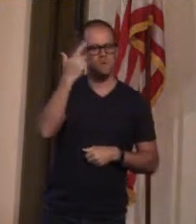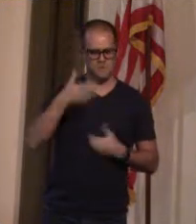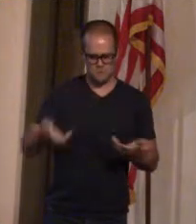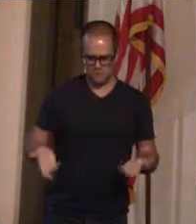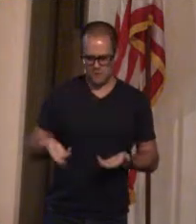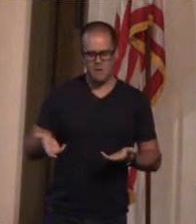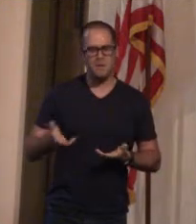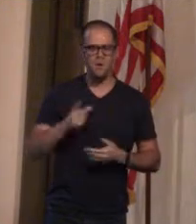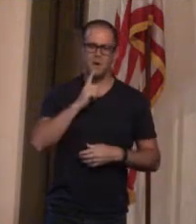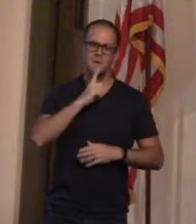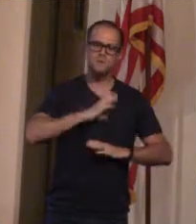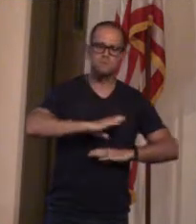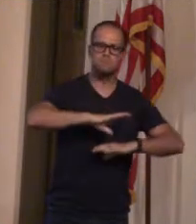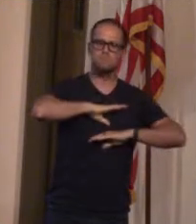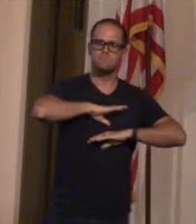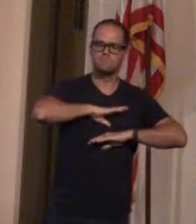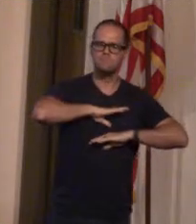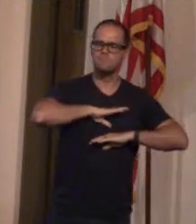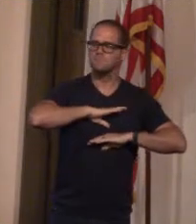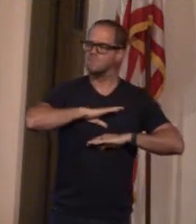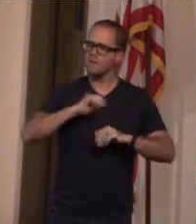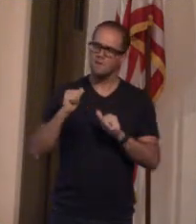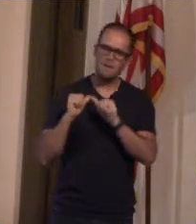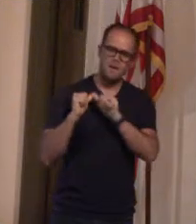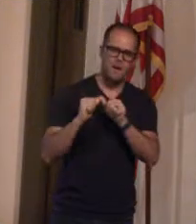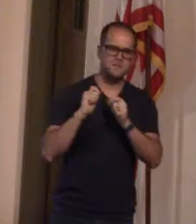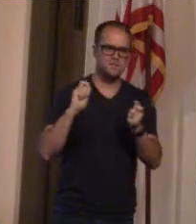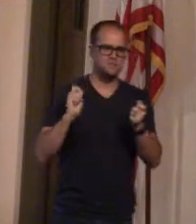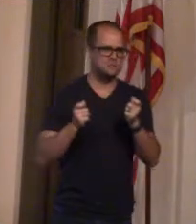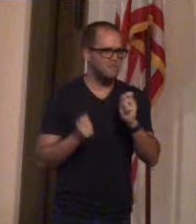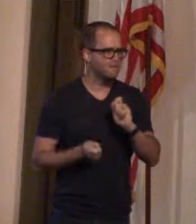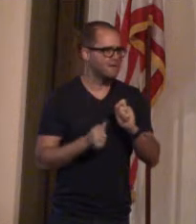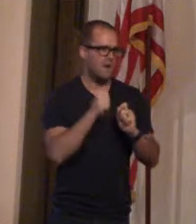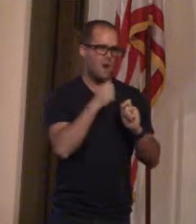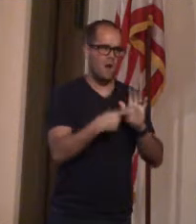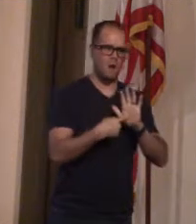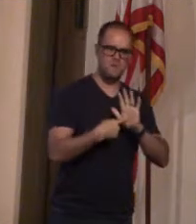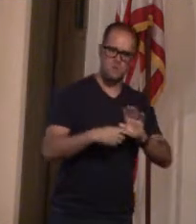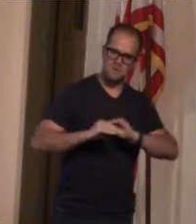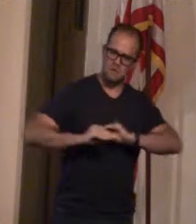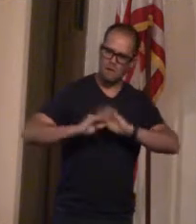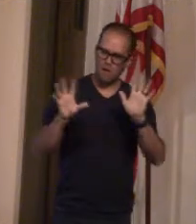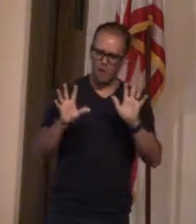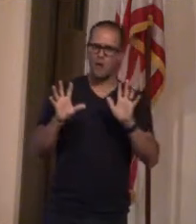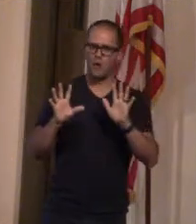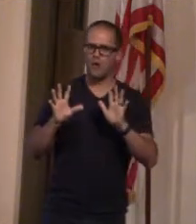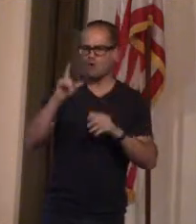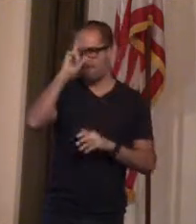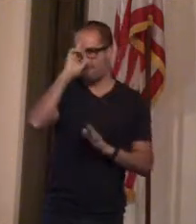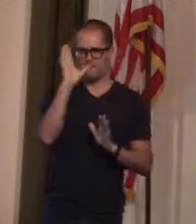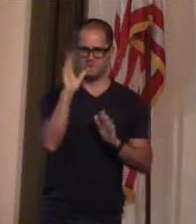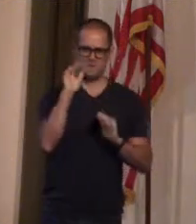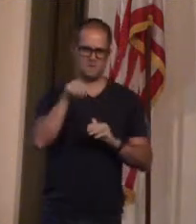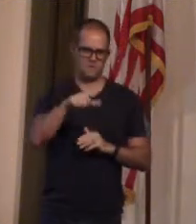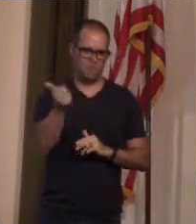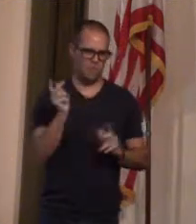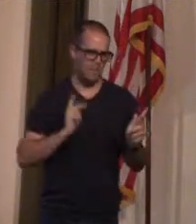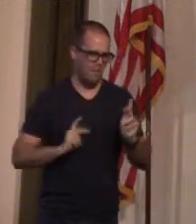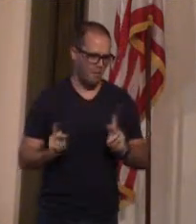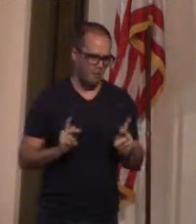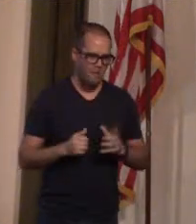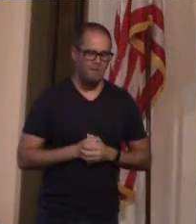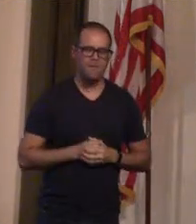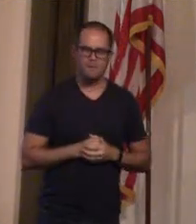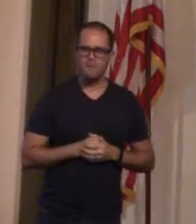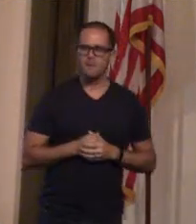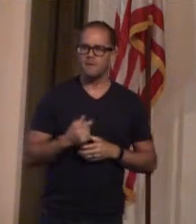expectations of other people? So for decades, I thought that my purpose in being here was to meet